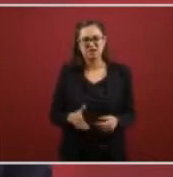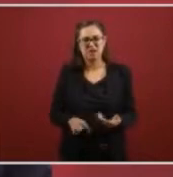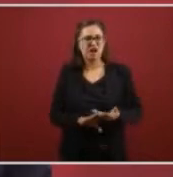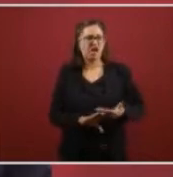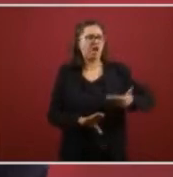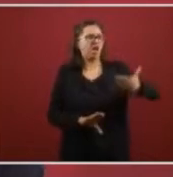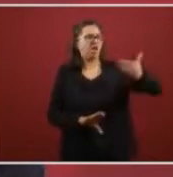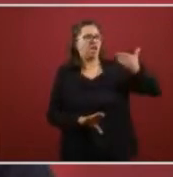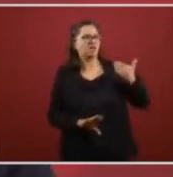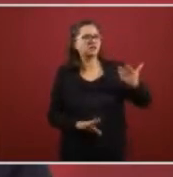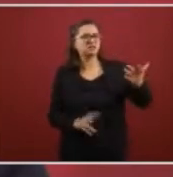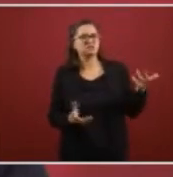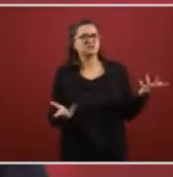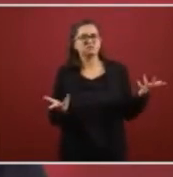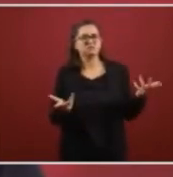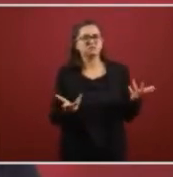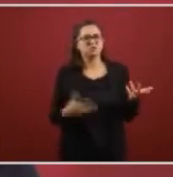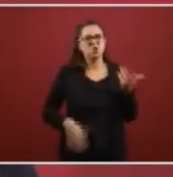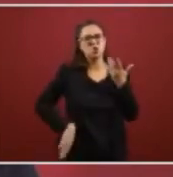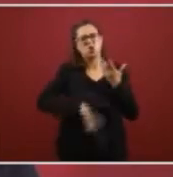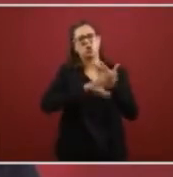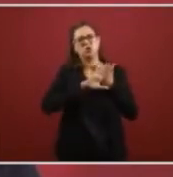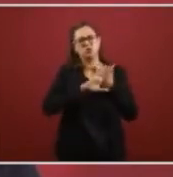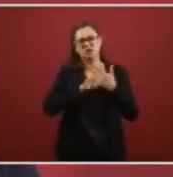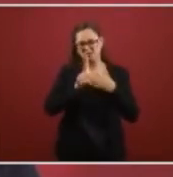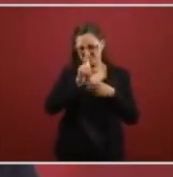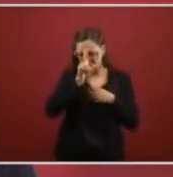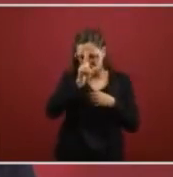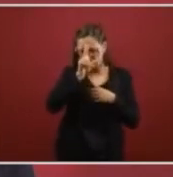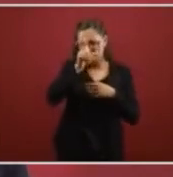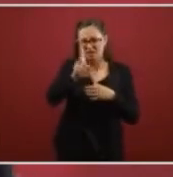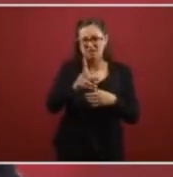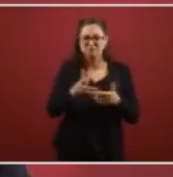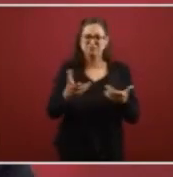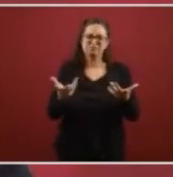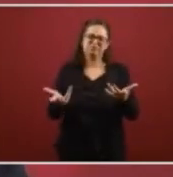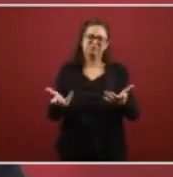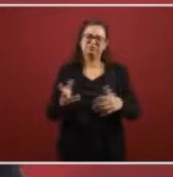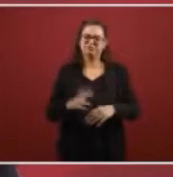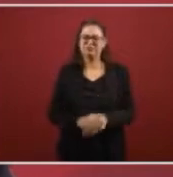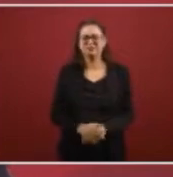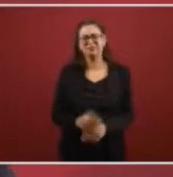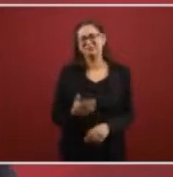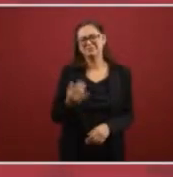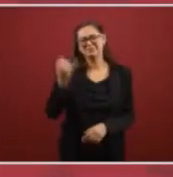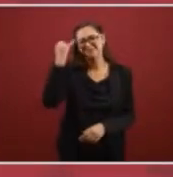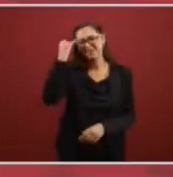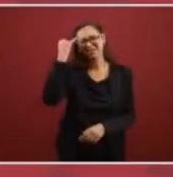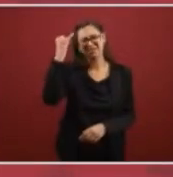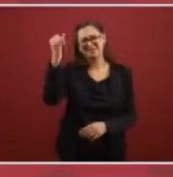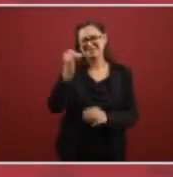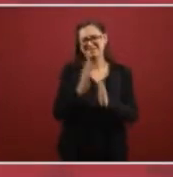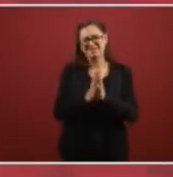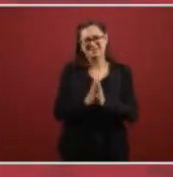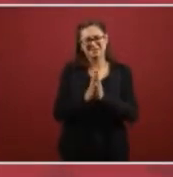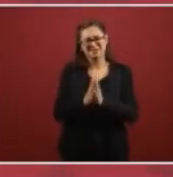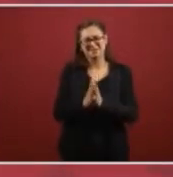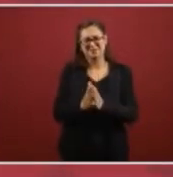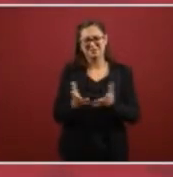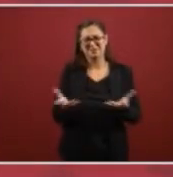as to what they did in the past. Imagine that. How many things